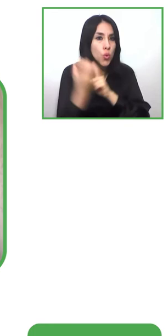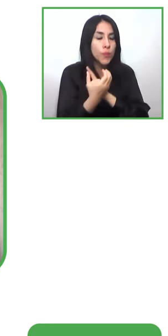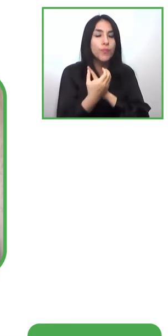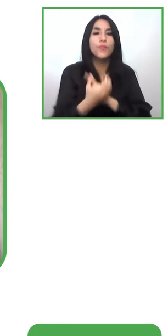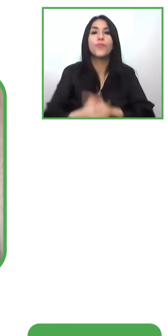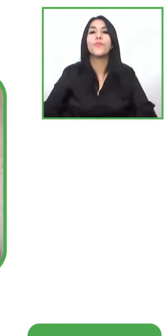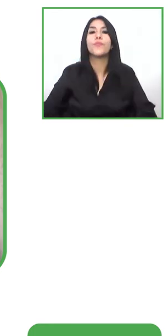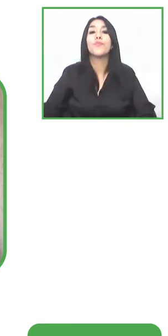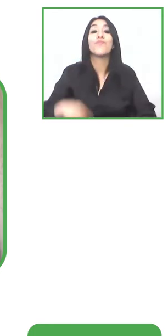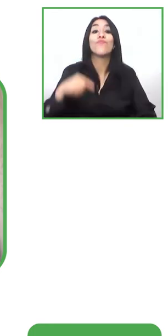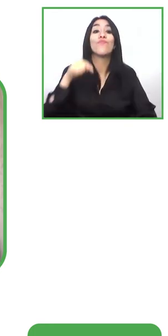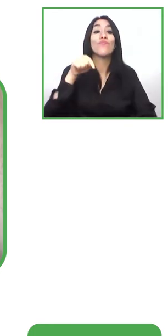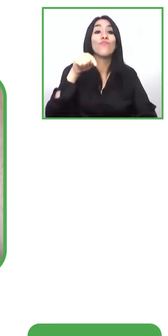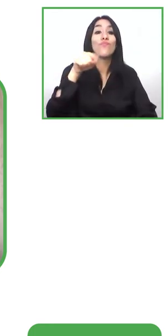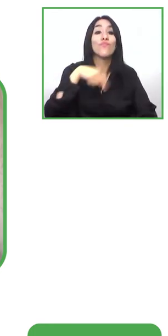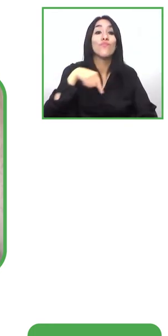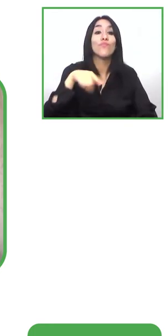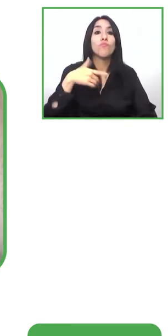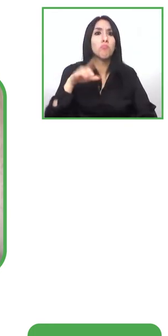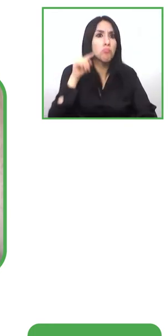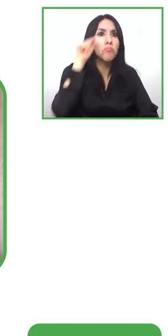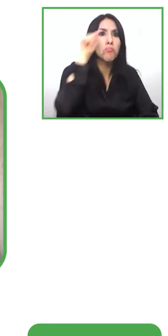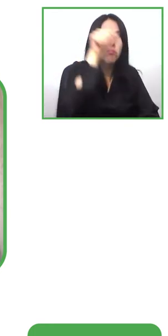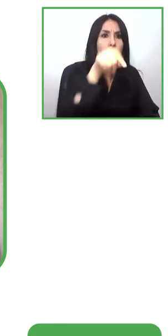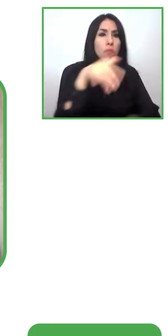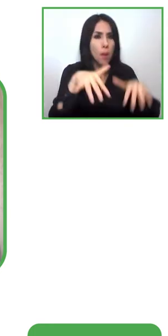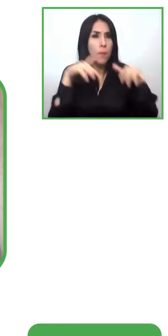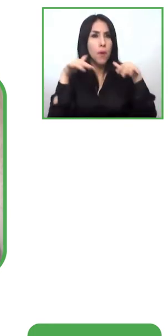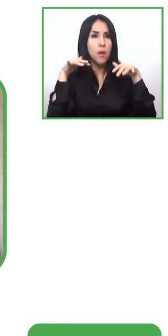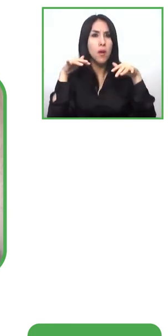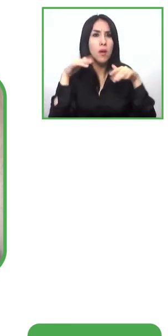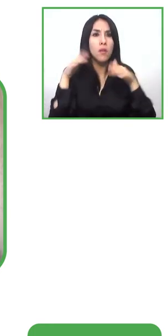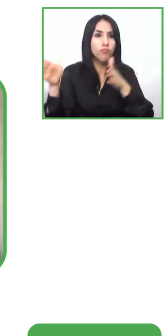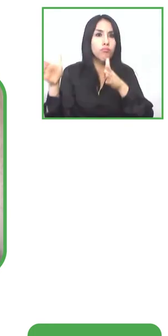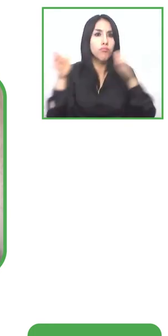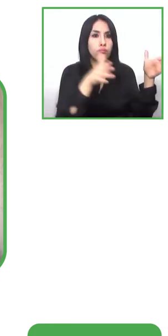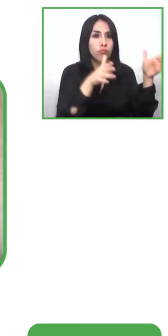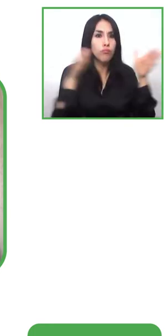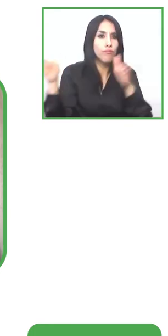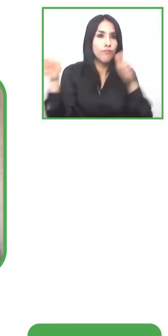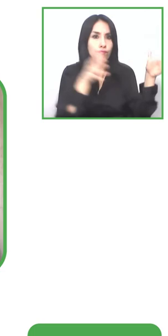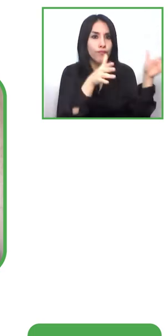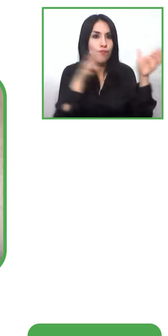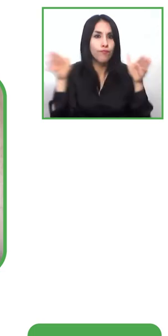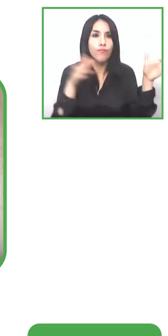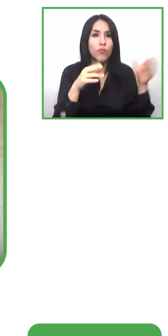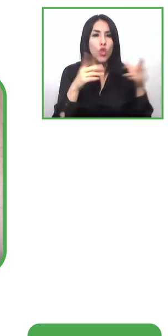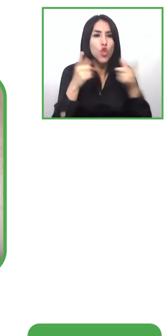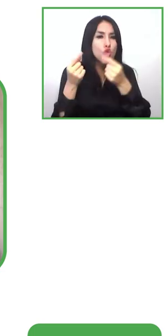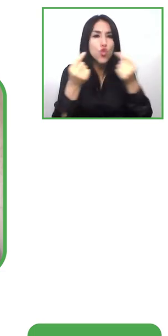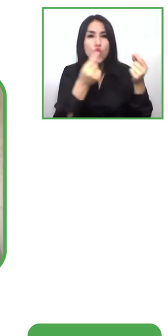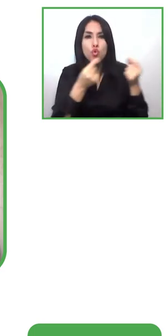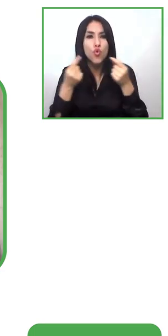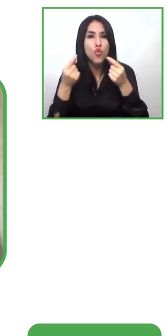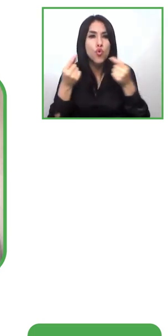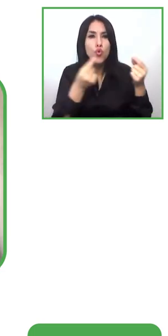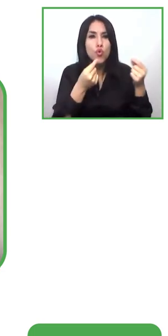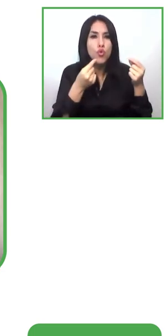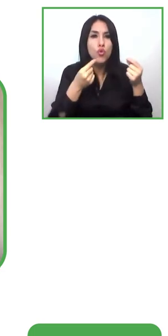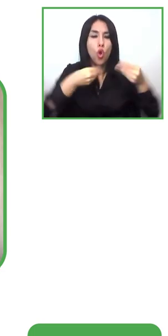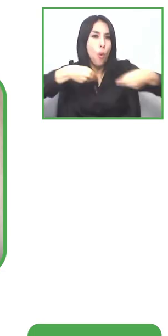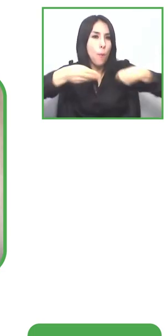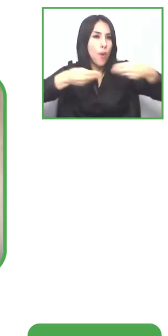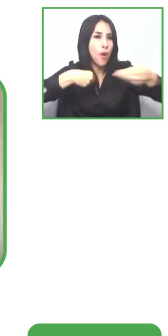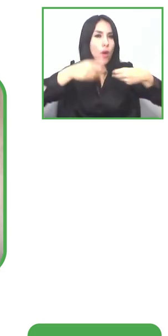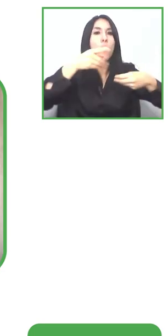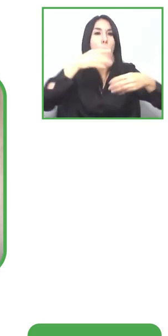impacted our business is that we did a lot of events, and Jamaica as a culture has a lot of events that happen on the weekends and